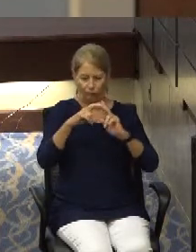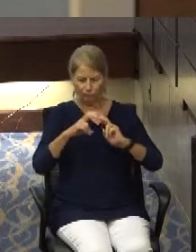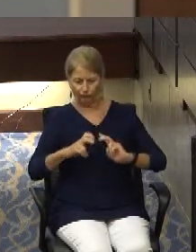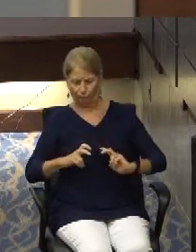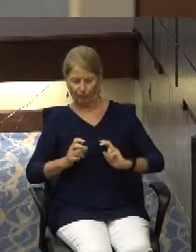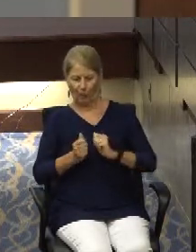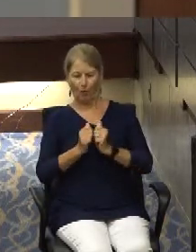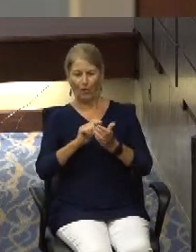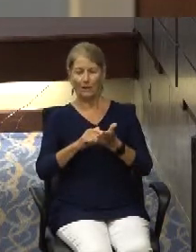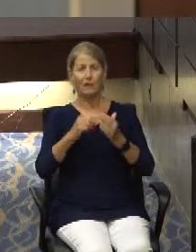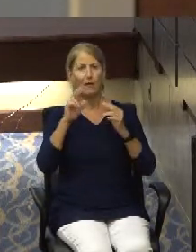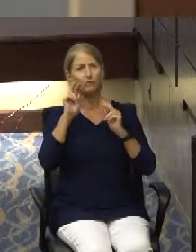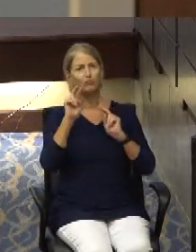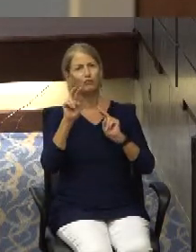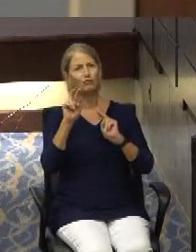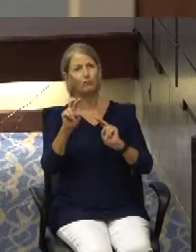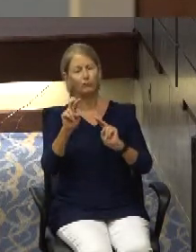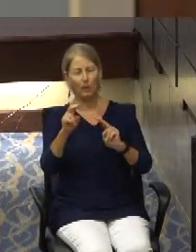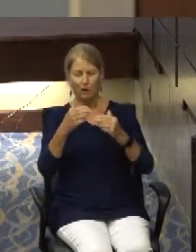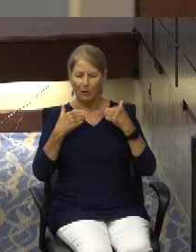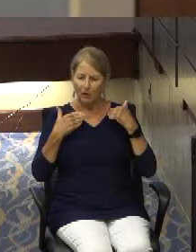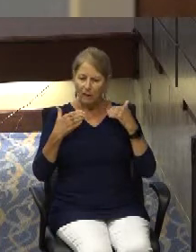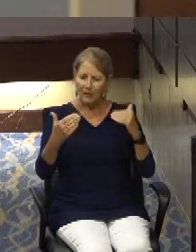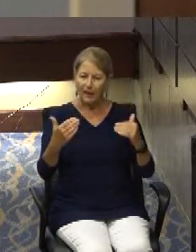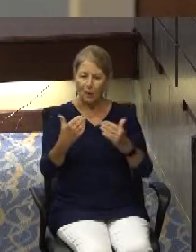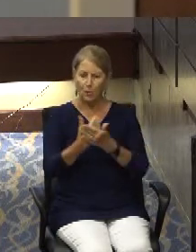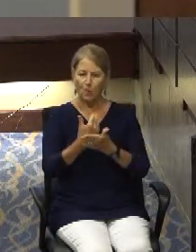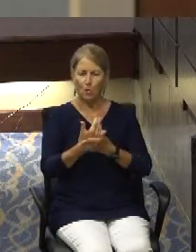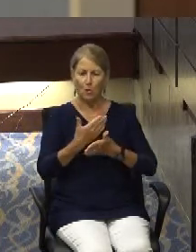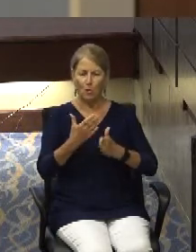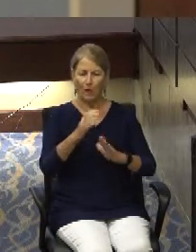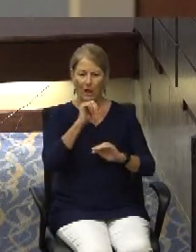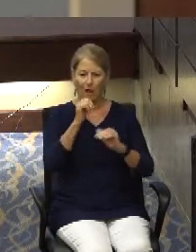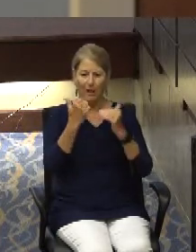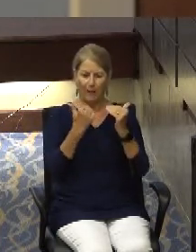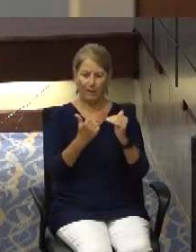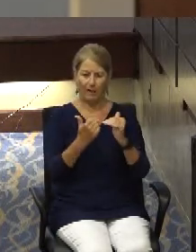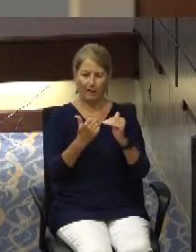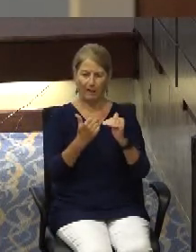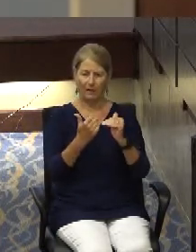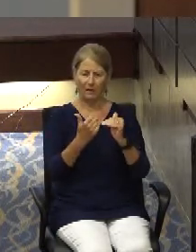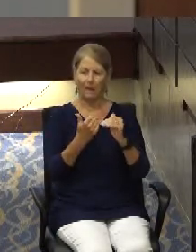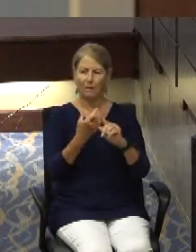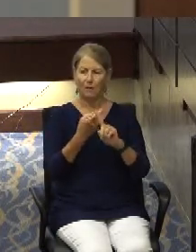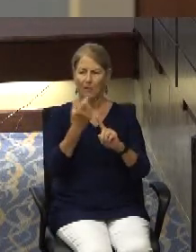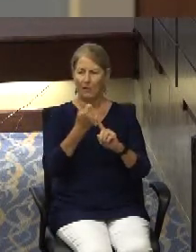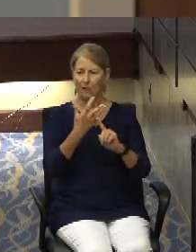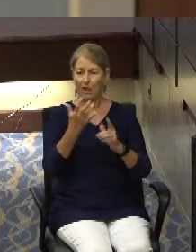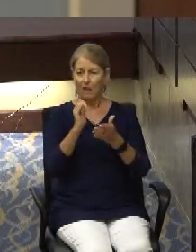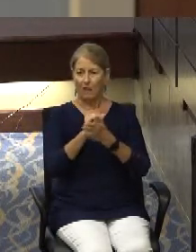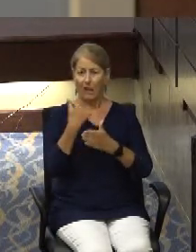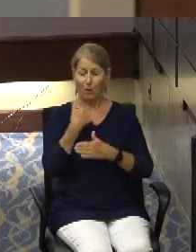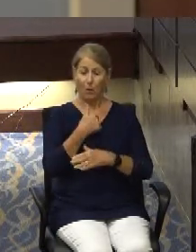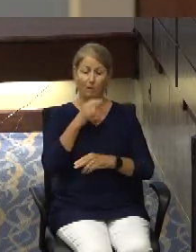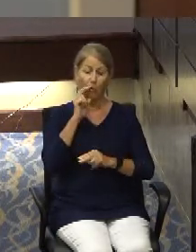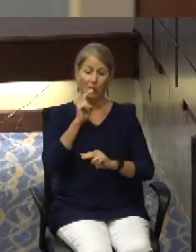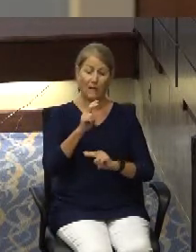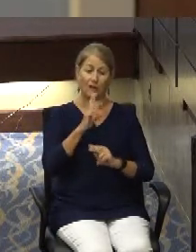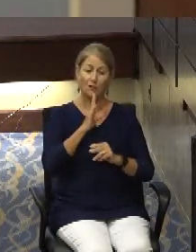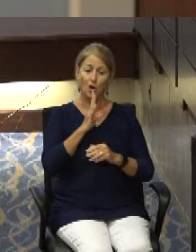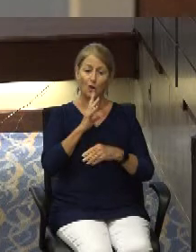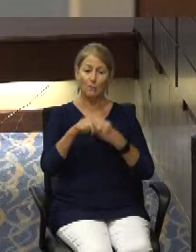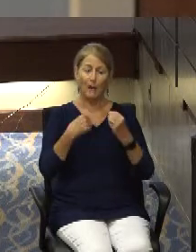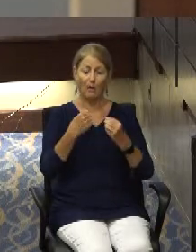to going on that in a new way that doesn't limit us from any of the things that we have looked at and talked about in the years past.